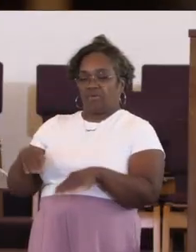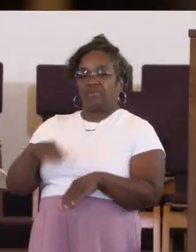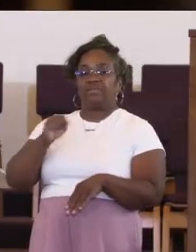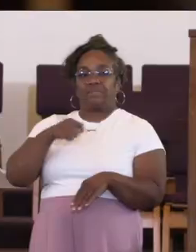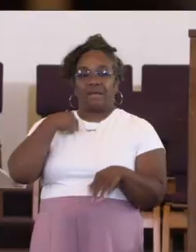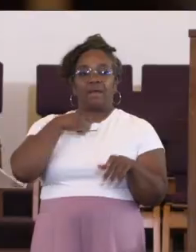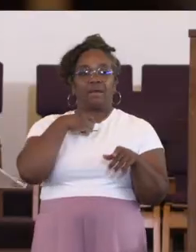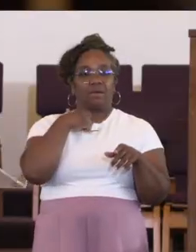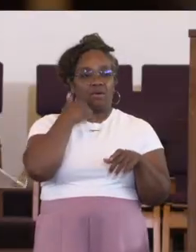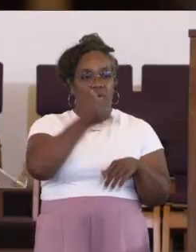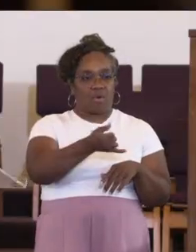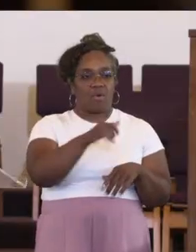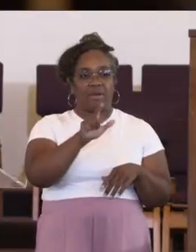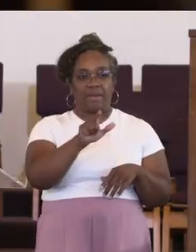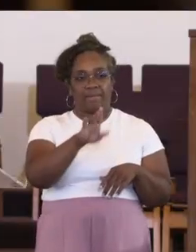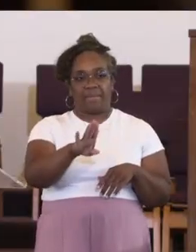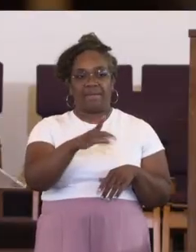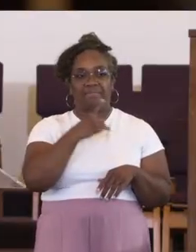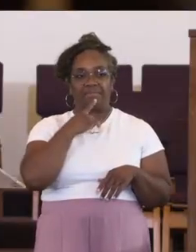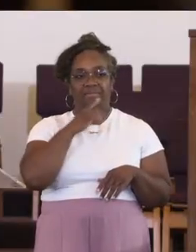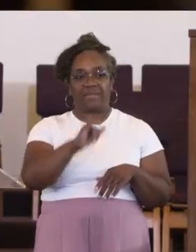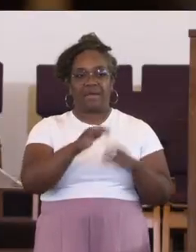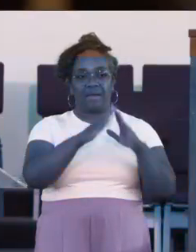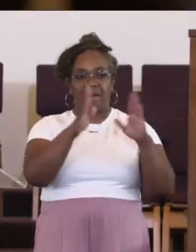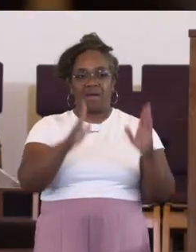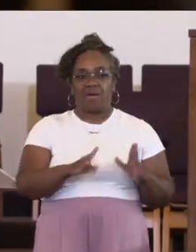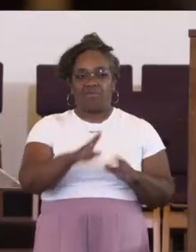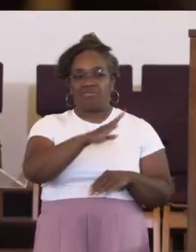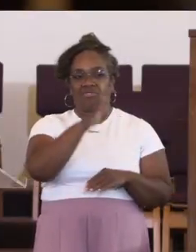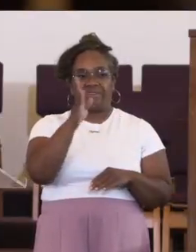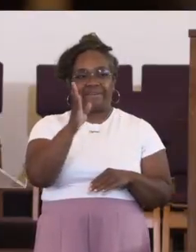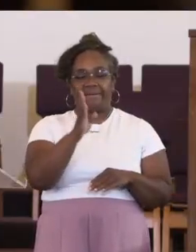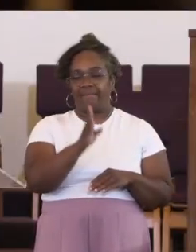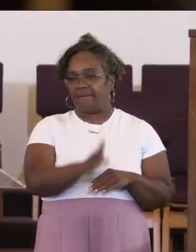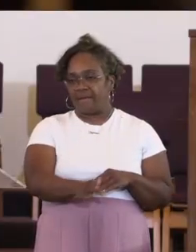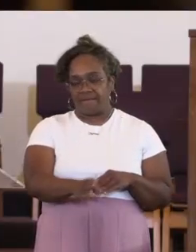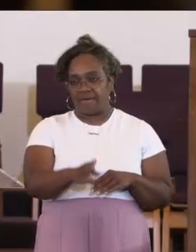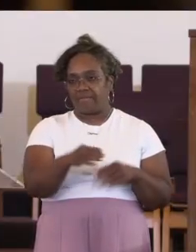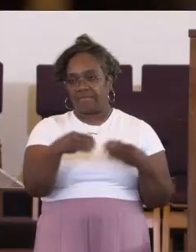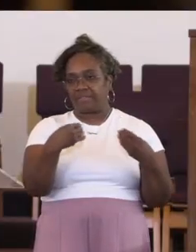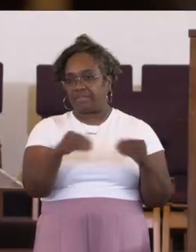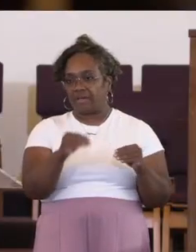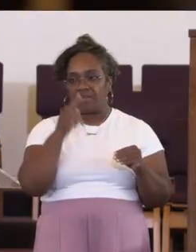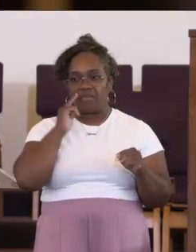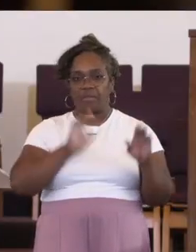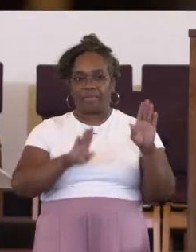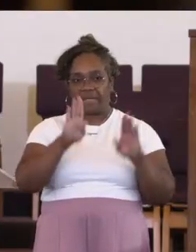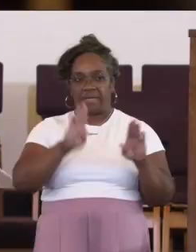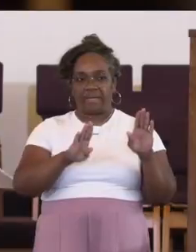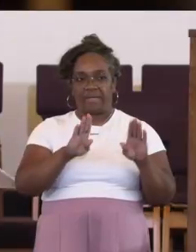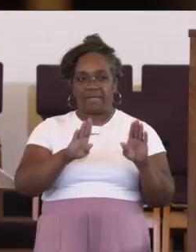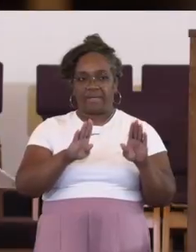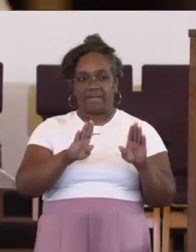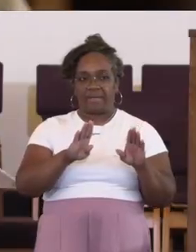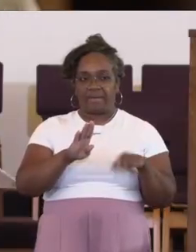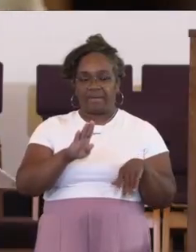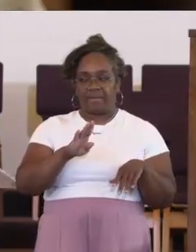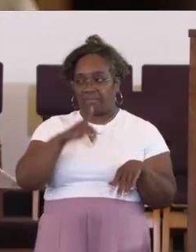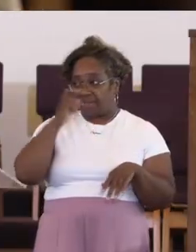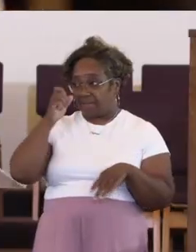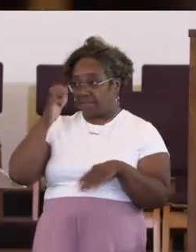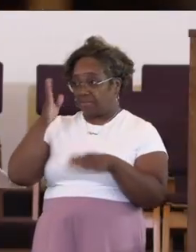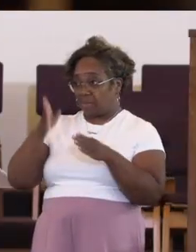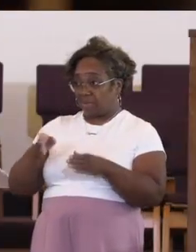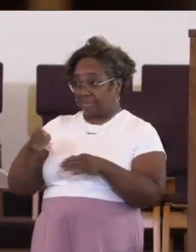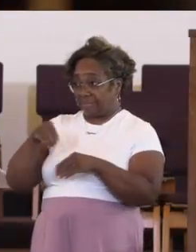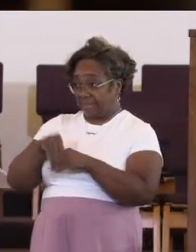said that house should never had been put up for me to be able to bid on. Because somebody was inside it. Well, yeah, I guess